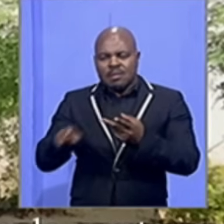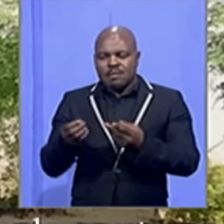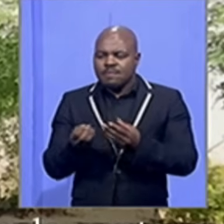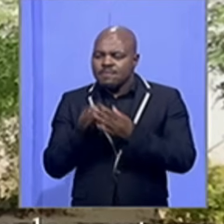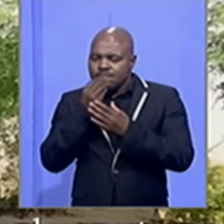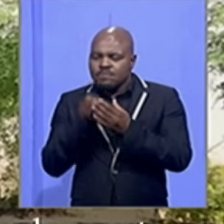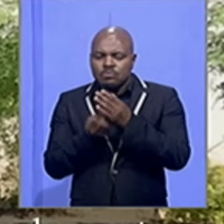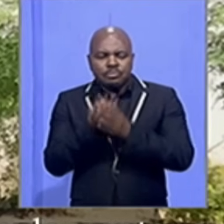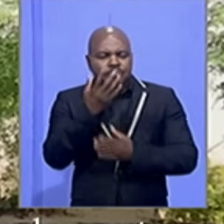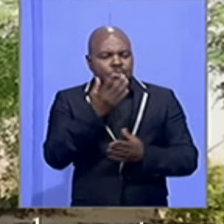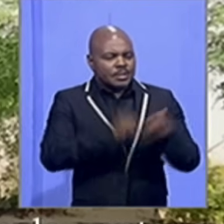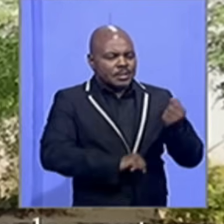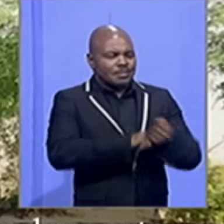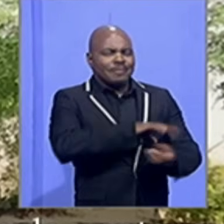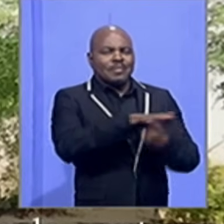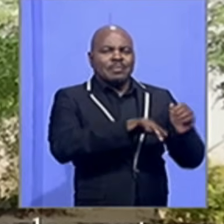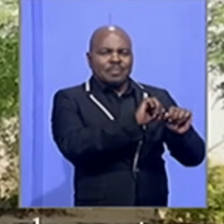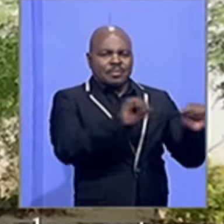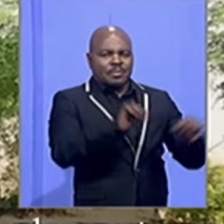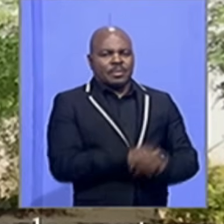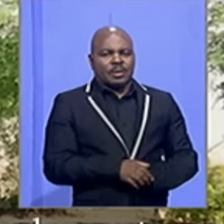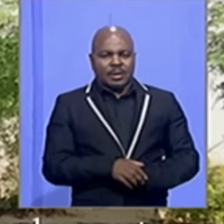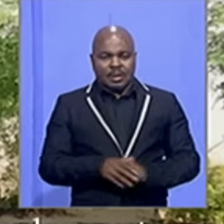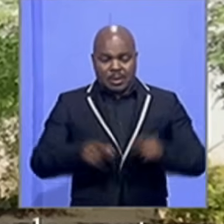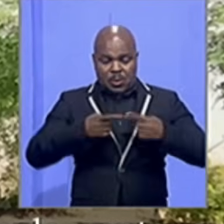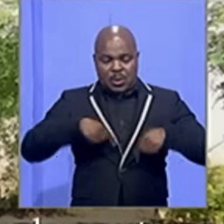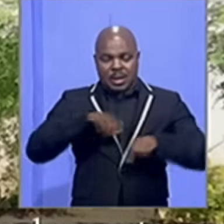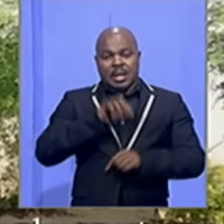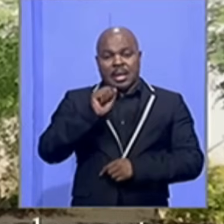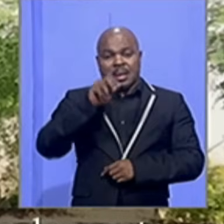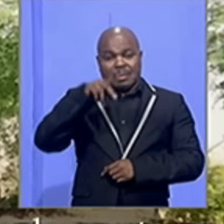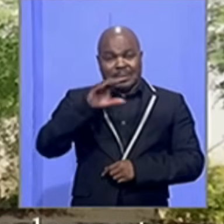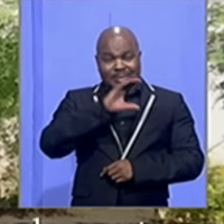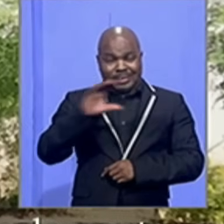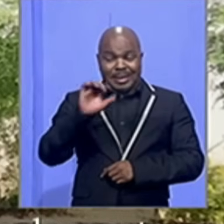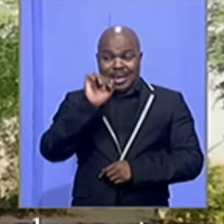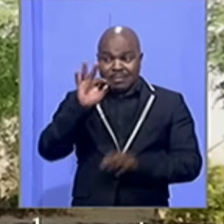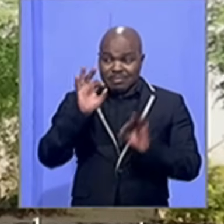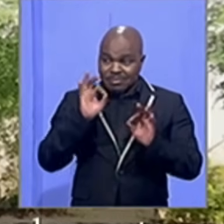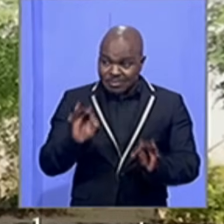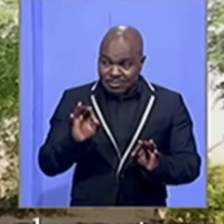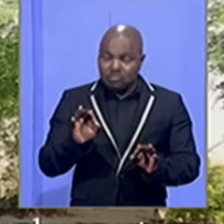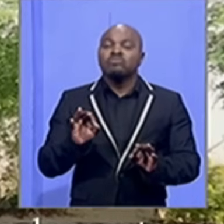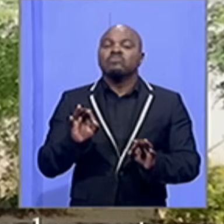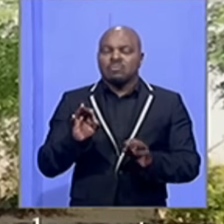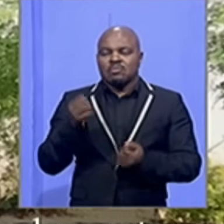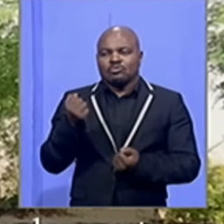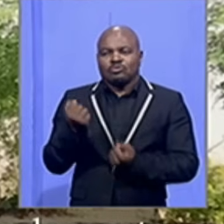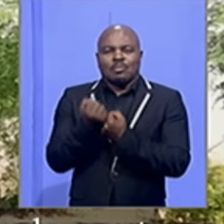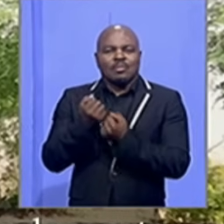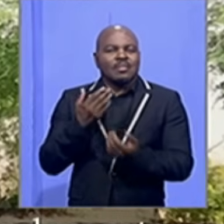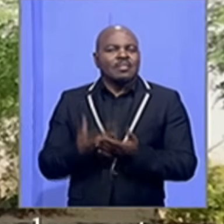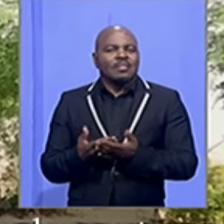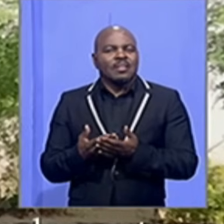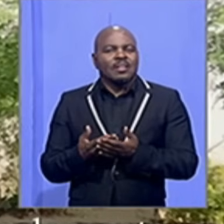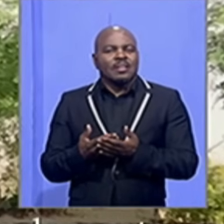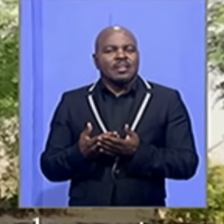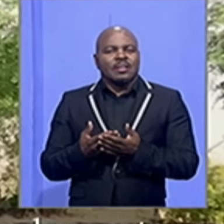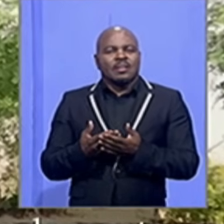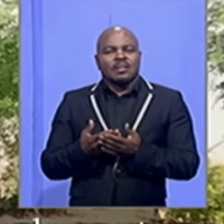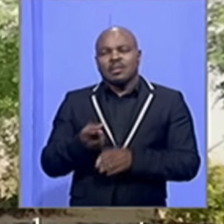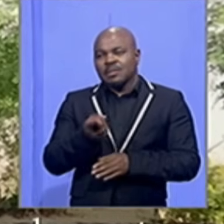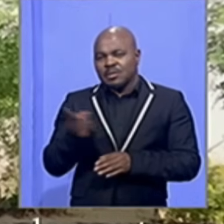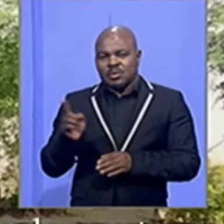bona mo le gore rena re le ba APC if ever go ka dira so re tlo kgona gore re ba thushe ka gore le gona ba kgone gore ba kgone go